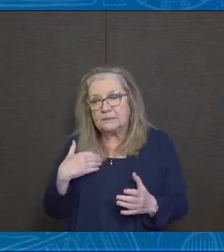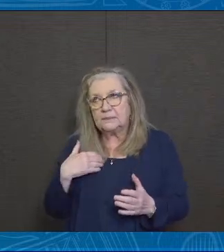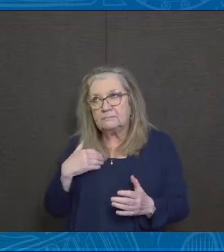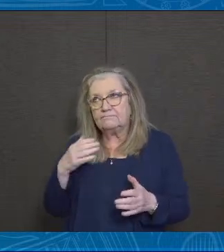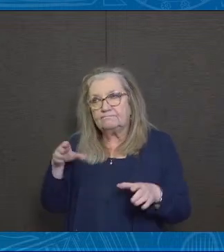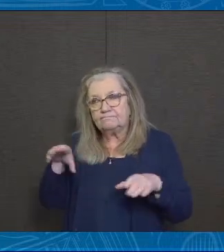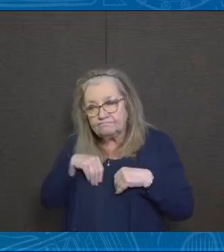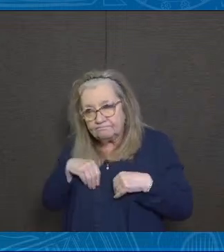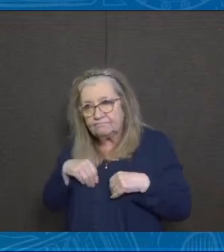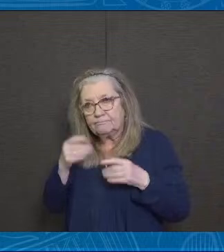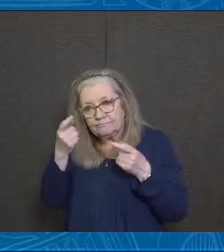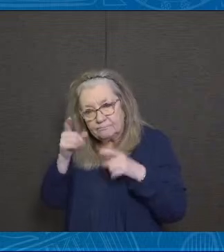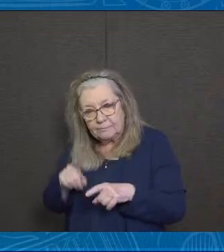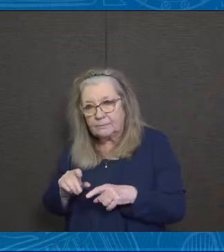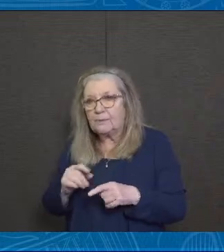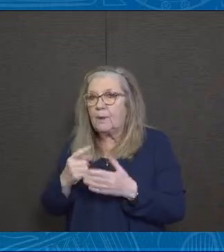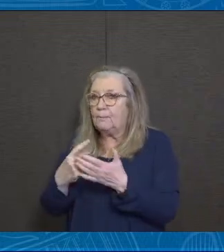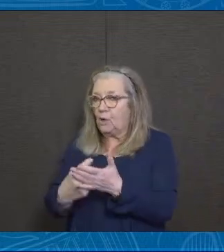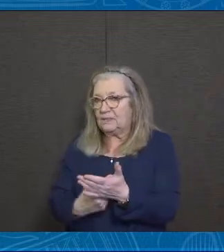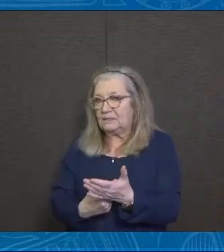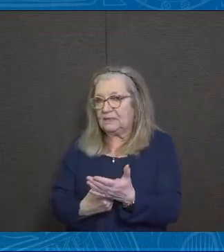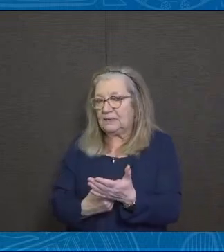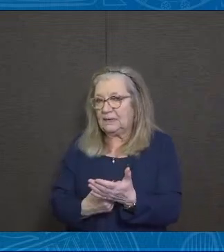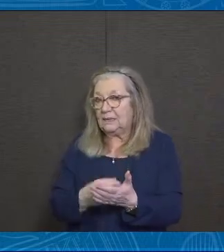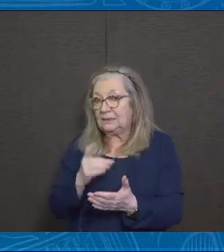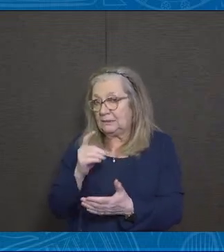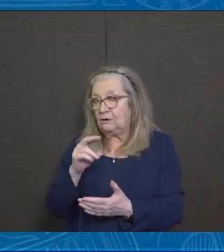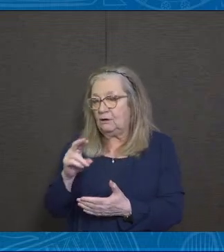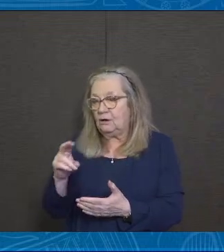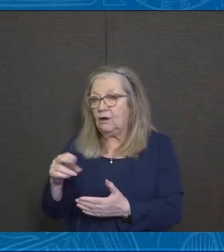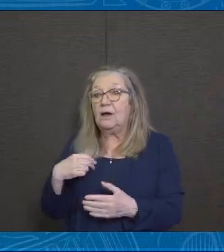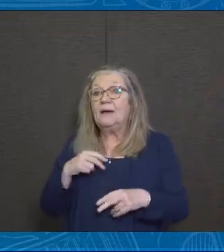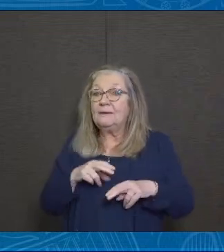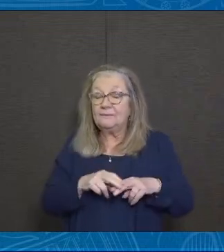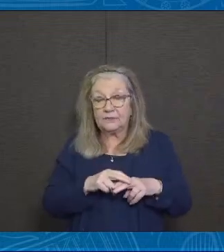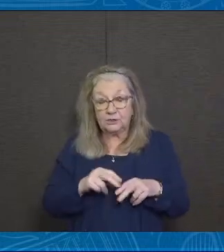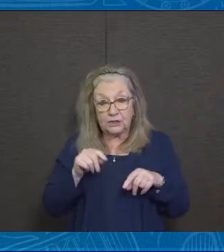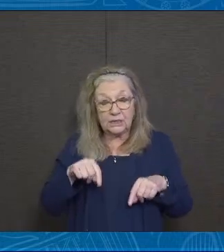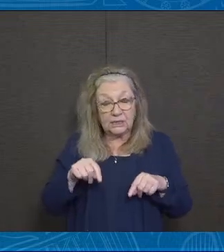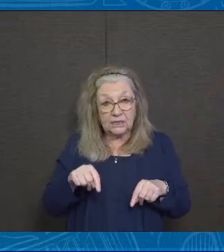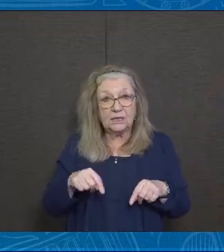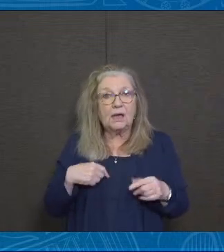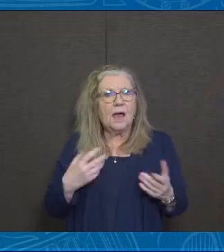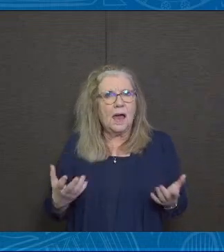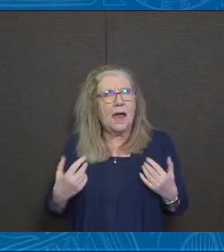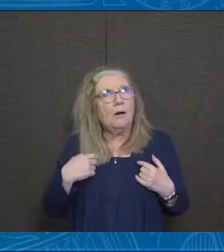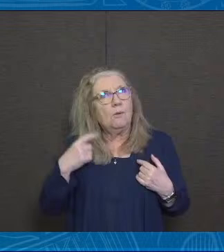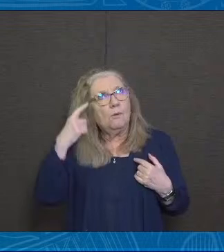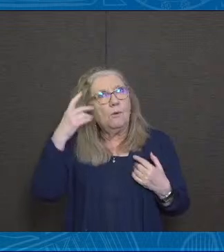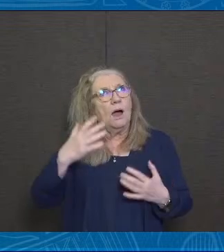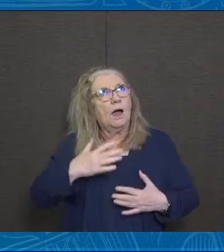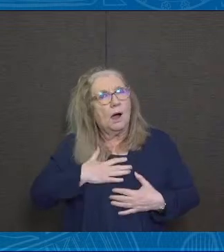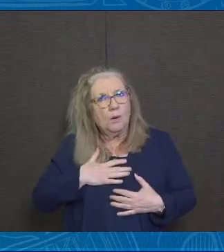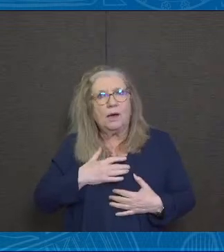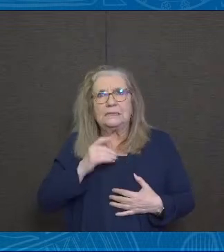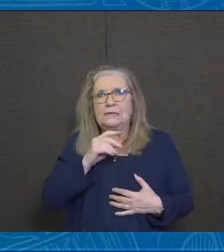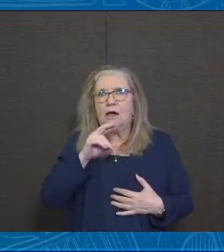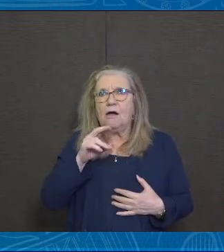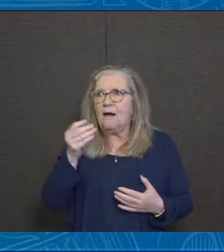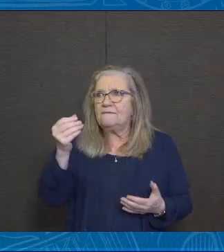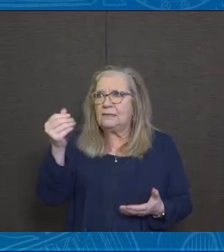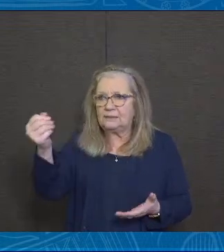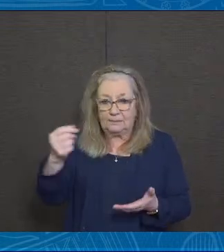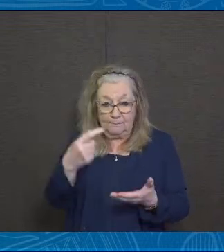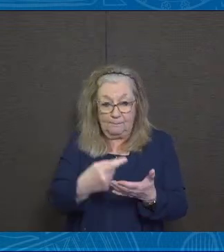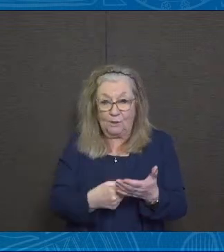policies, and I wish to highlight this across the room. Fiji is in the process of formulating its disaster risk financing